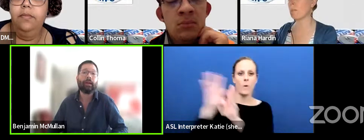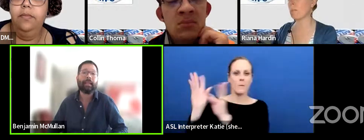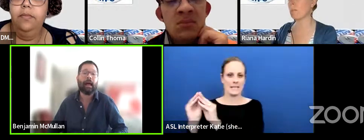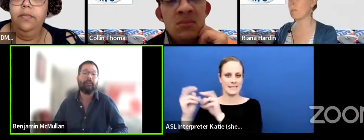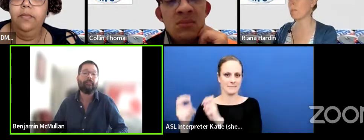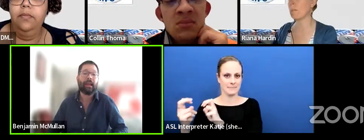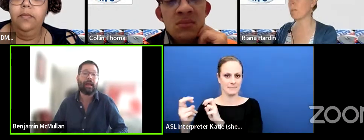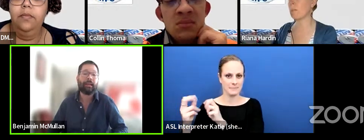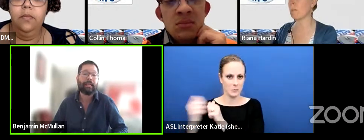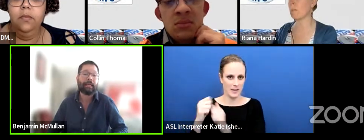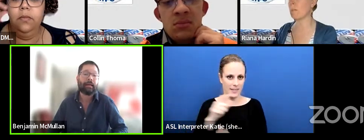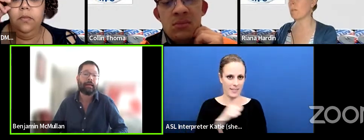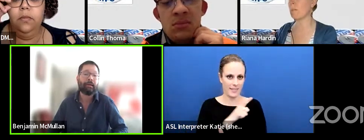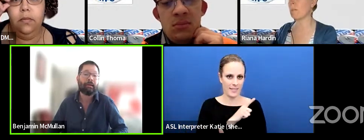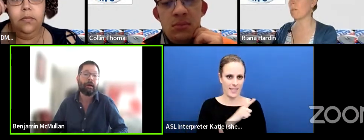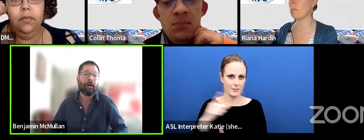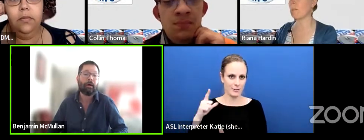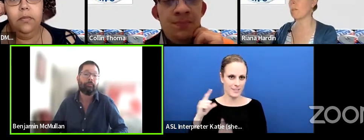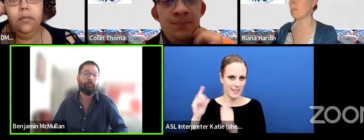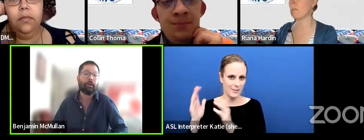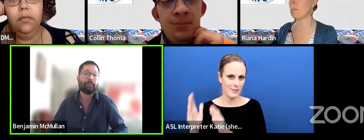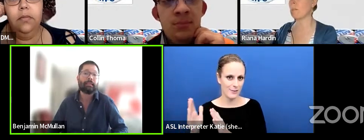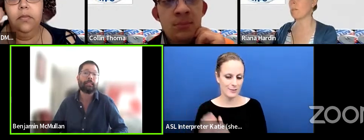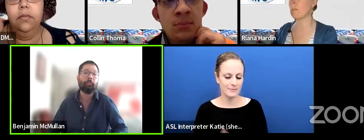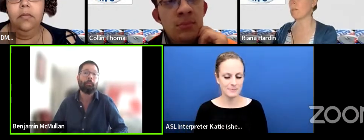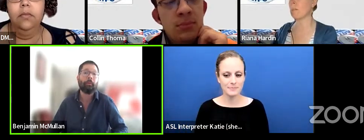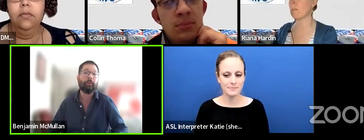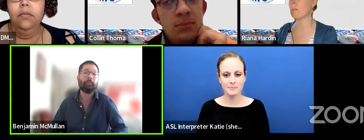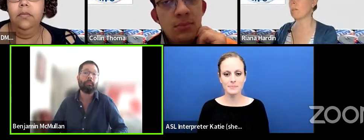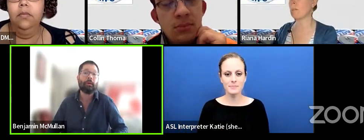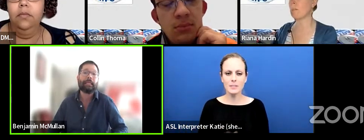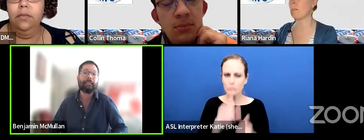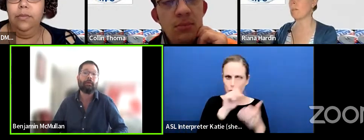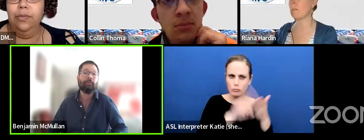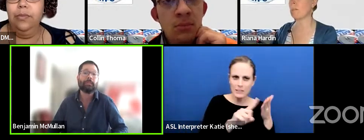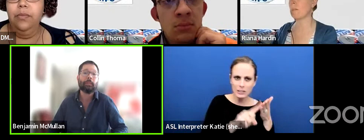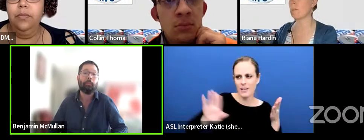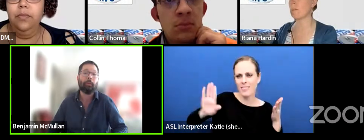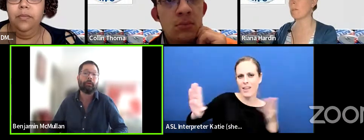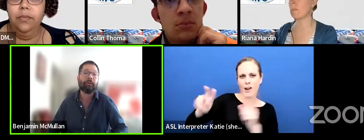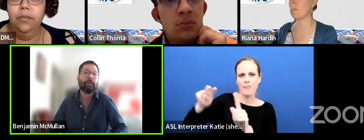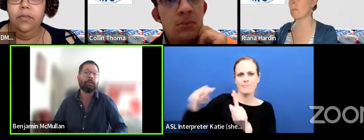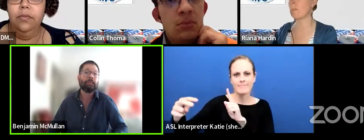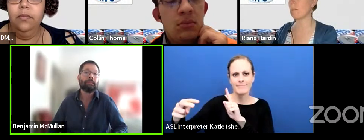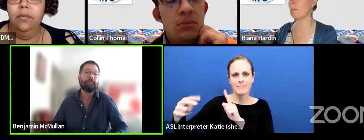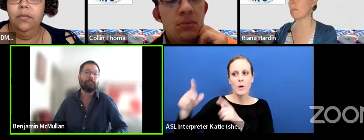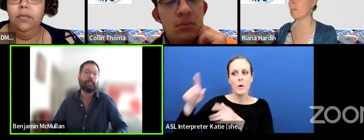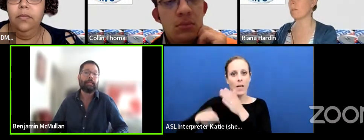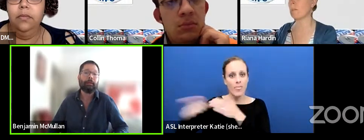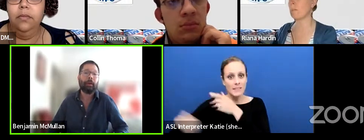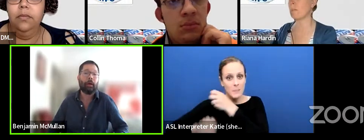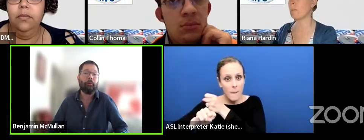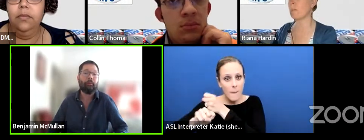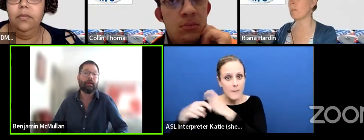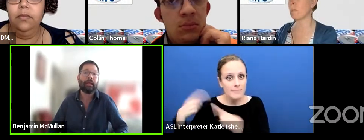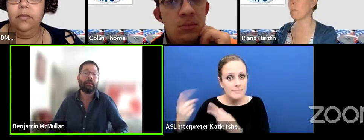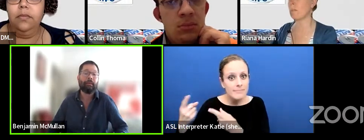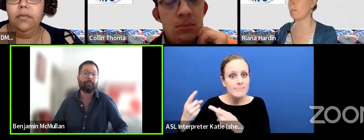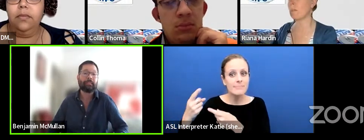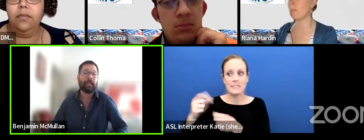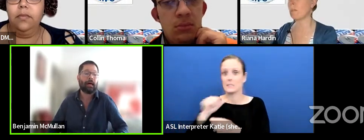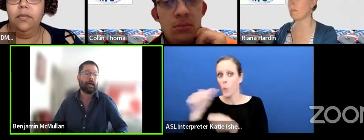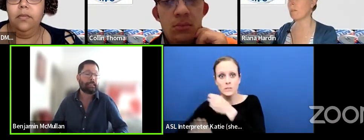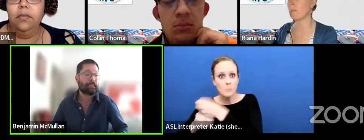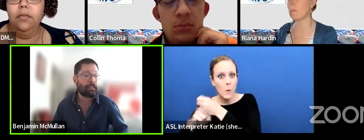you already have an idea of what they support, what they don't support. So you know where